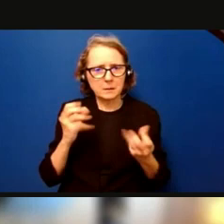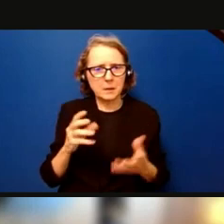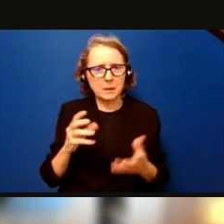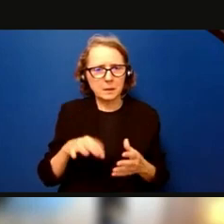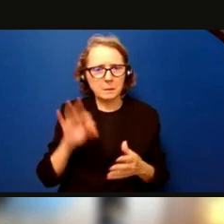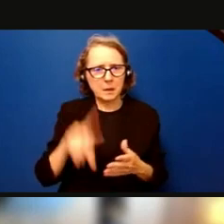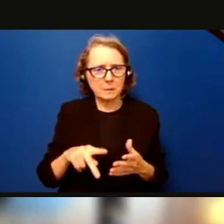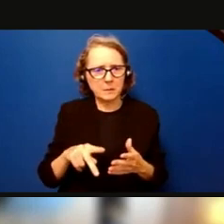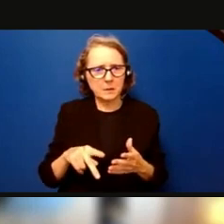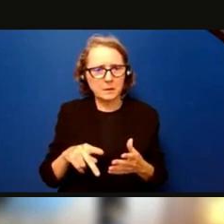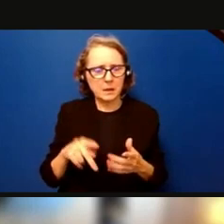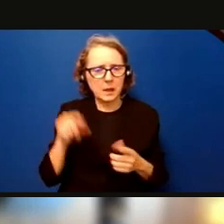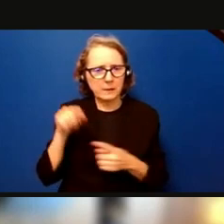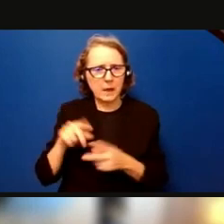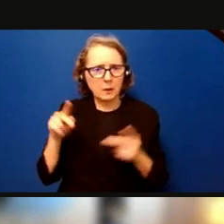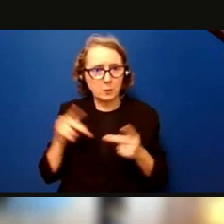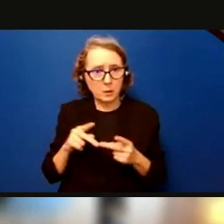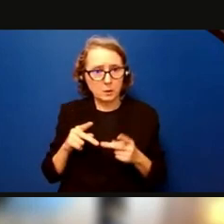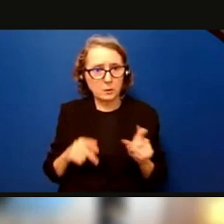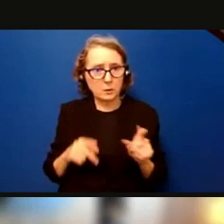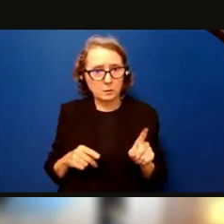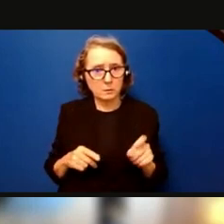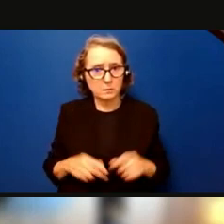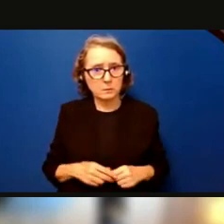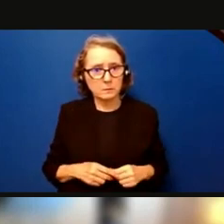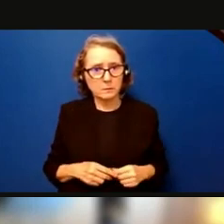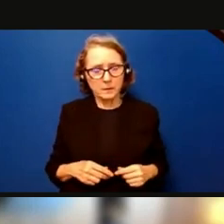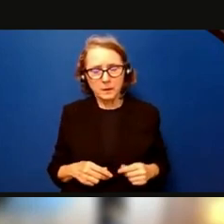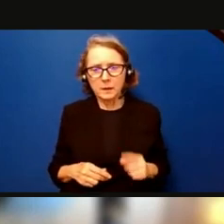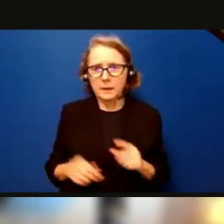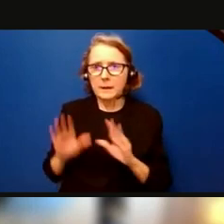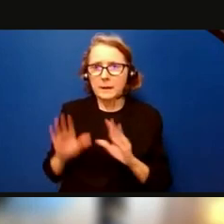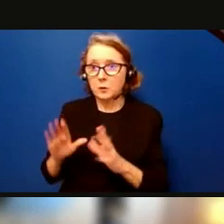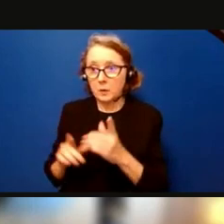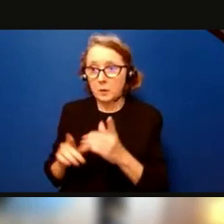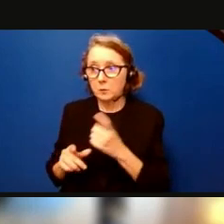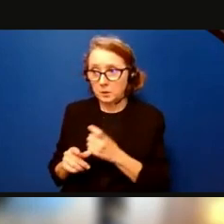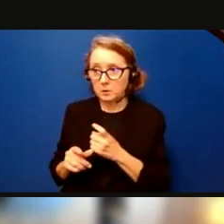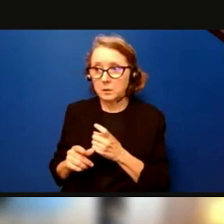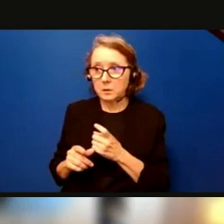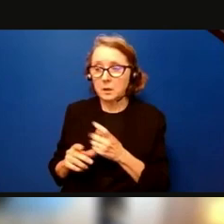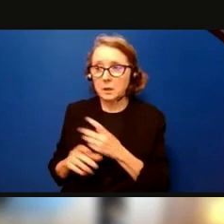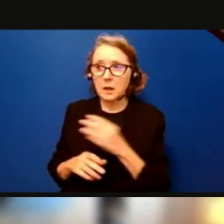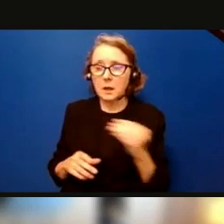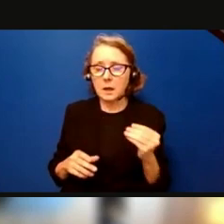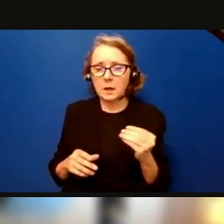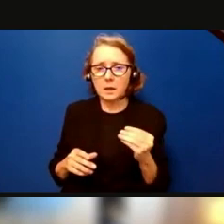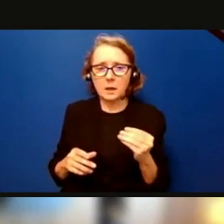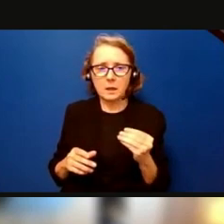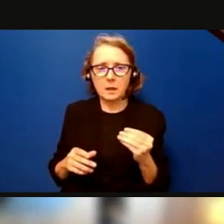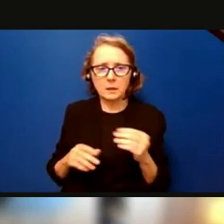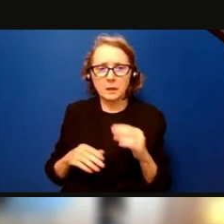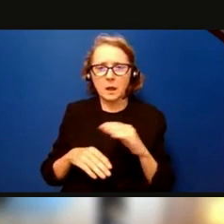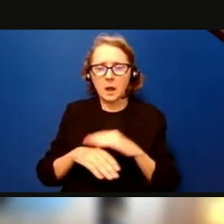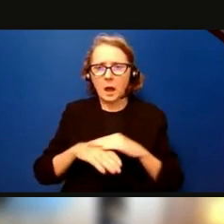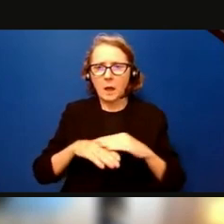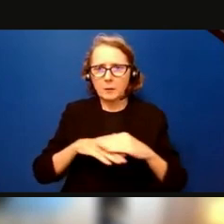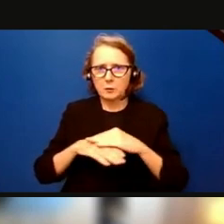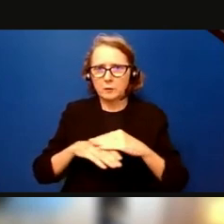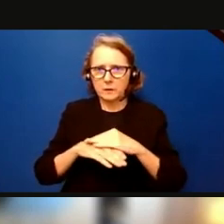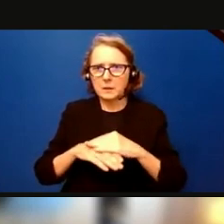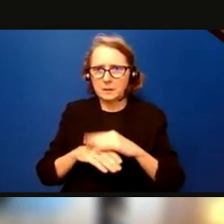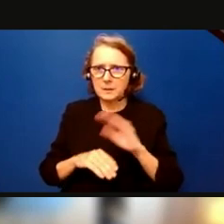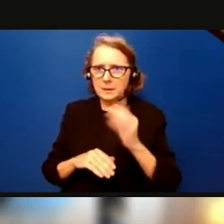pickups at that location? Yeah, that's a great question. And on the surface, it would seem that that would